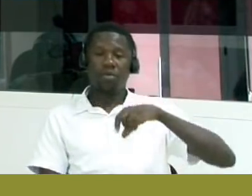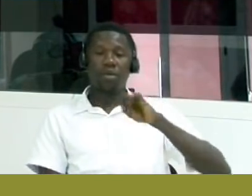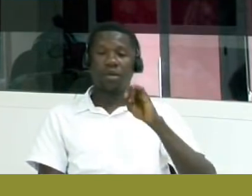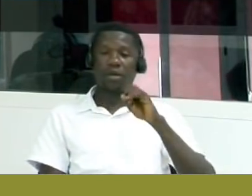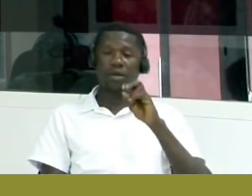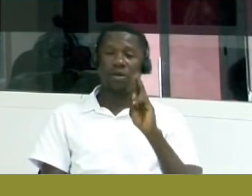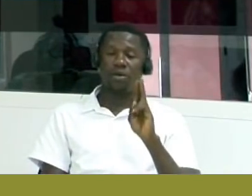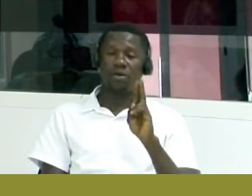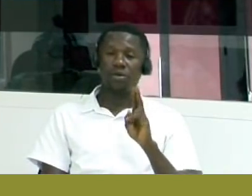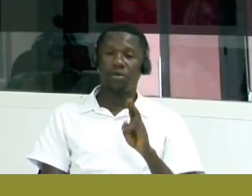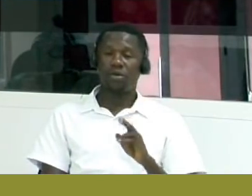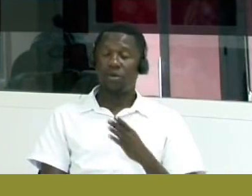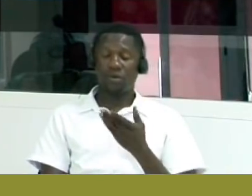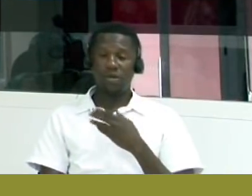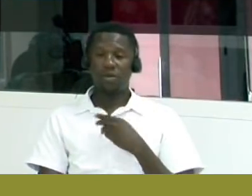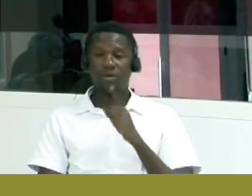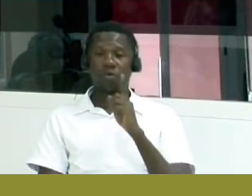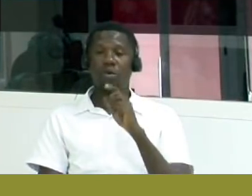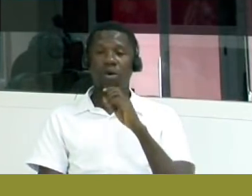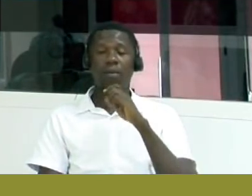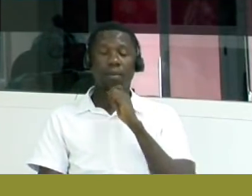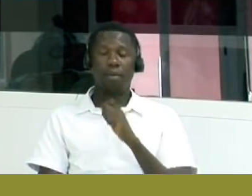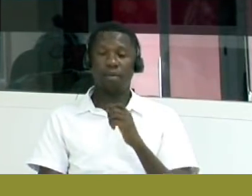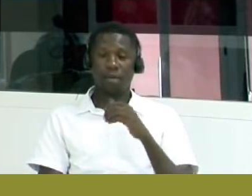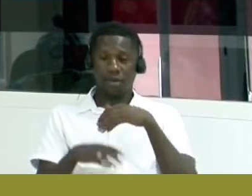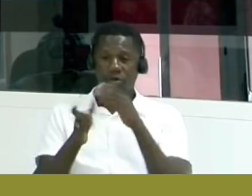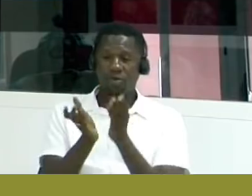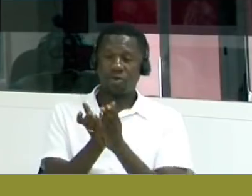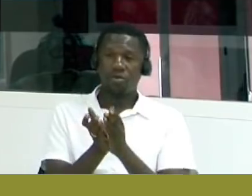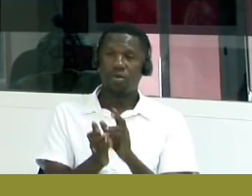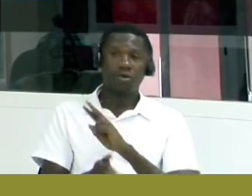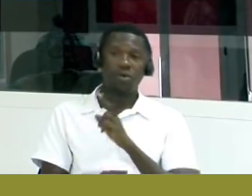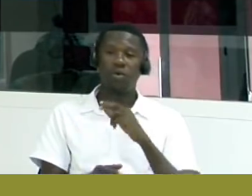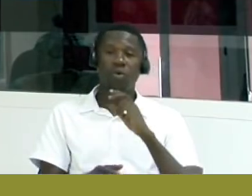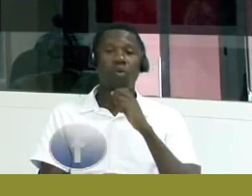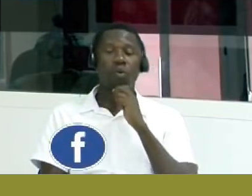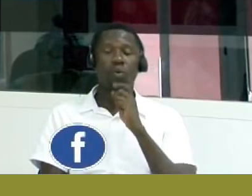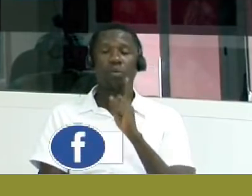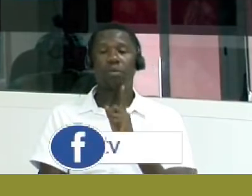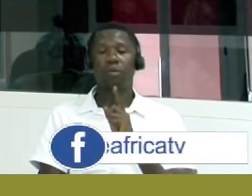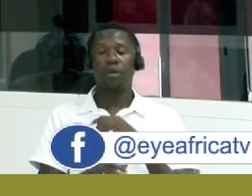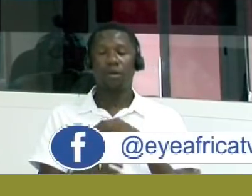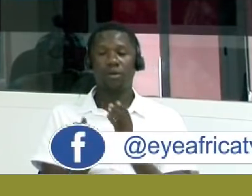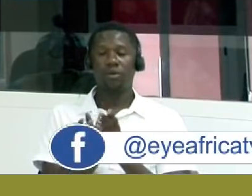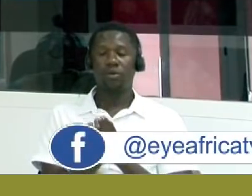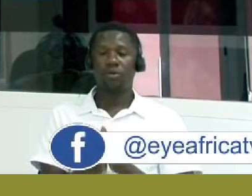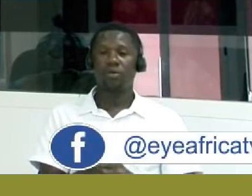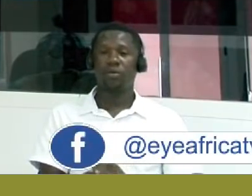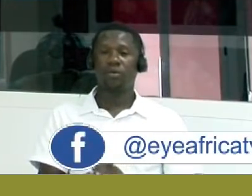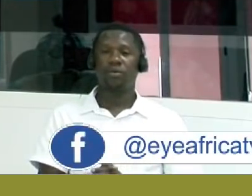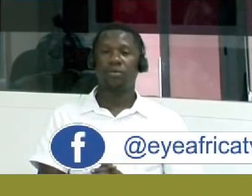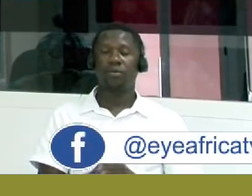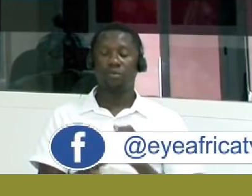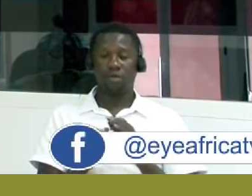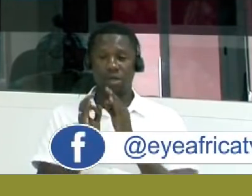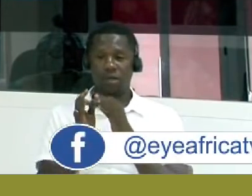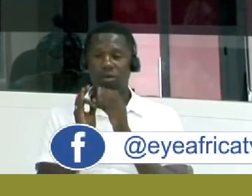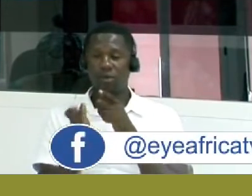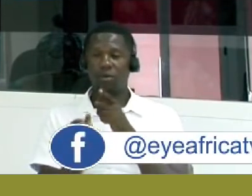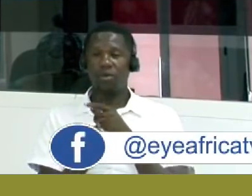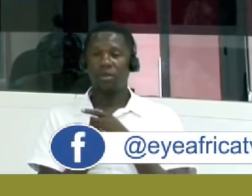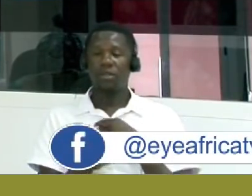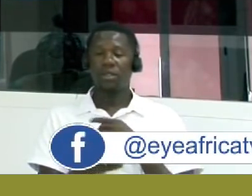one-man force. I am not a one-man force. I appreciate that. But what I'm saying is this is a fundamental lapse,